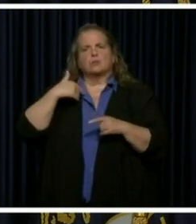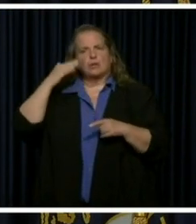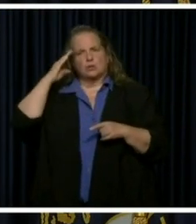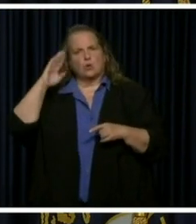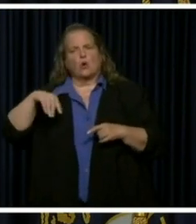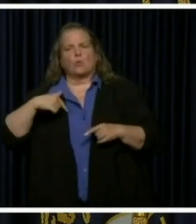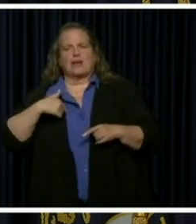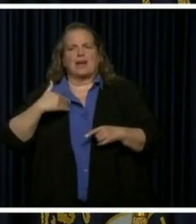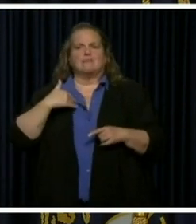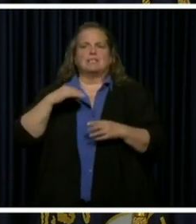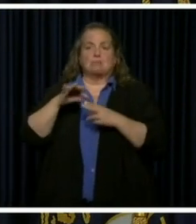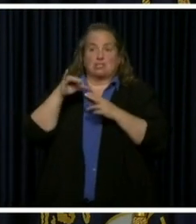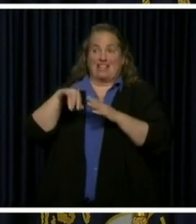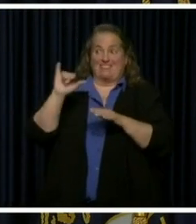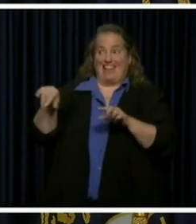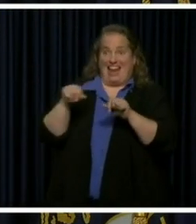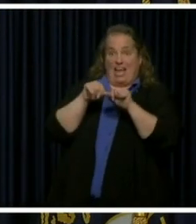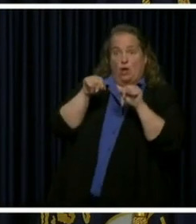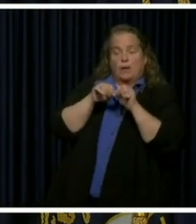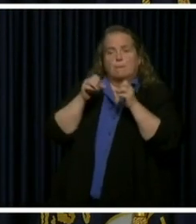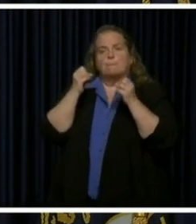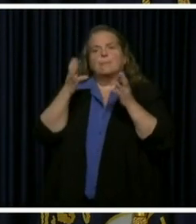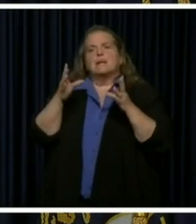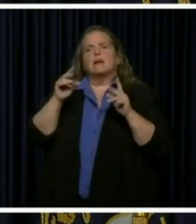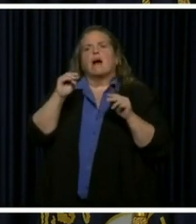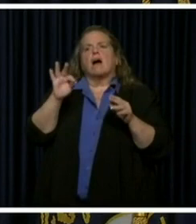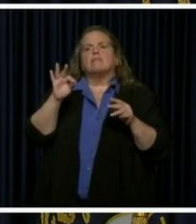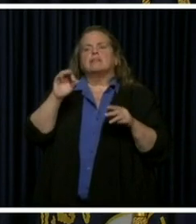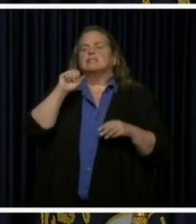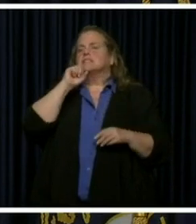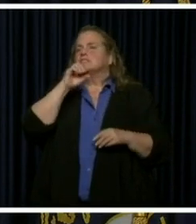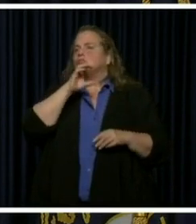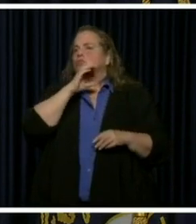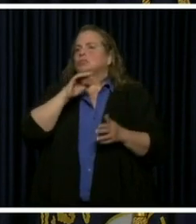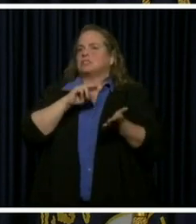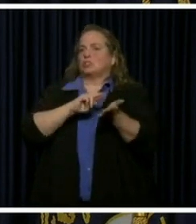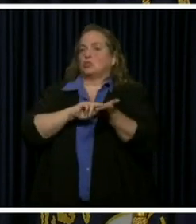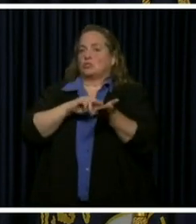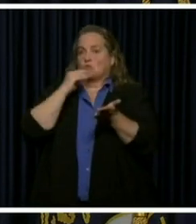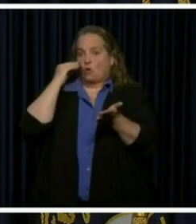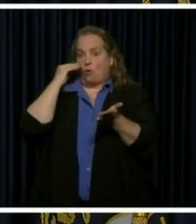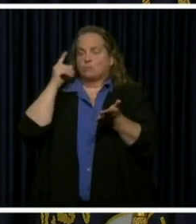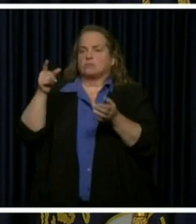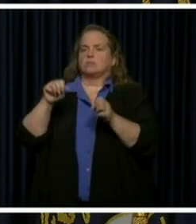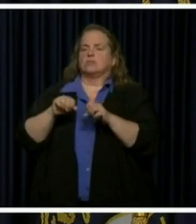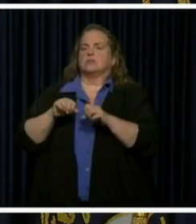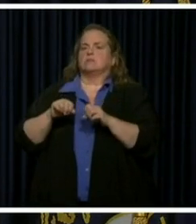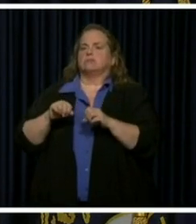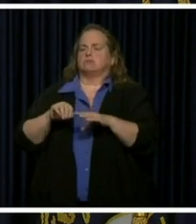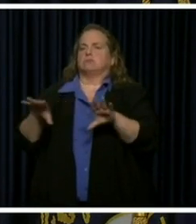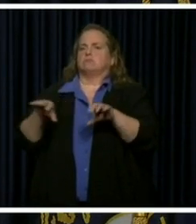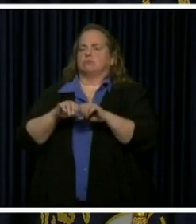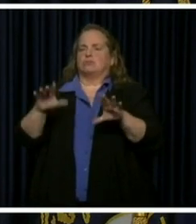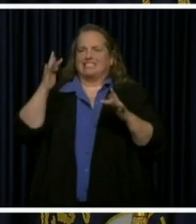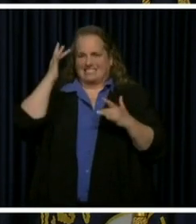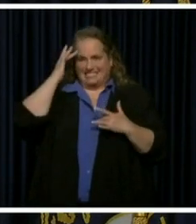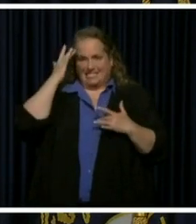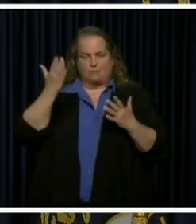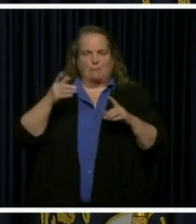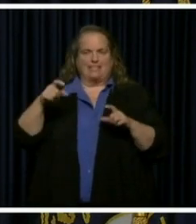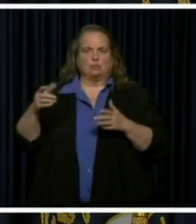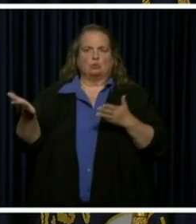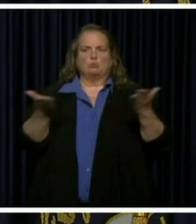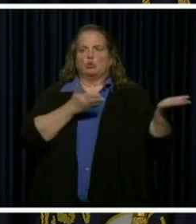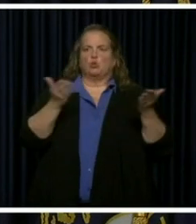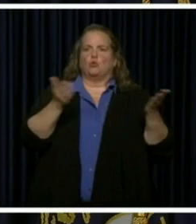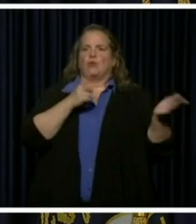had, especially in that area, a number of senior living facilities where we have had outbreaks, where there may be a need to move